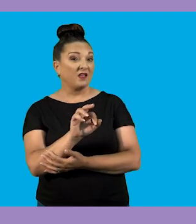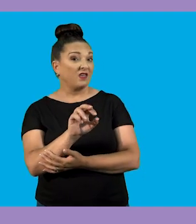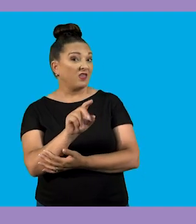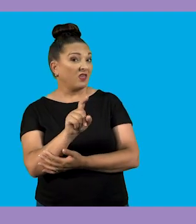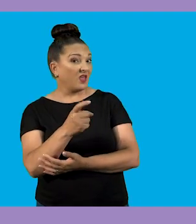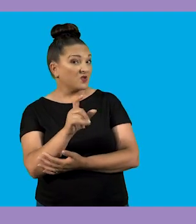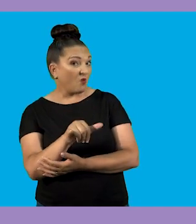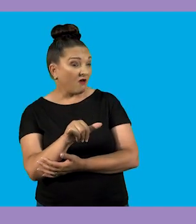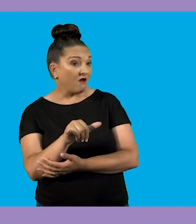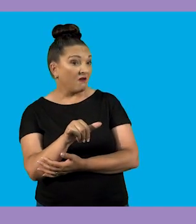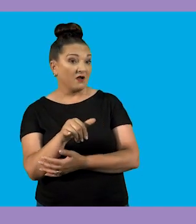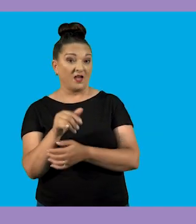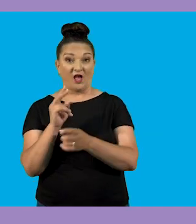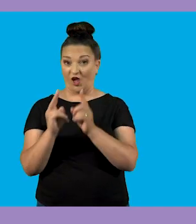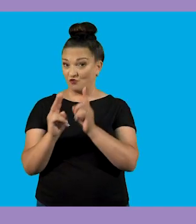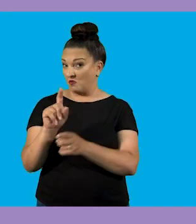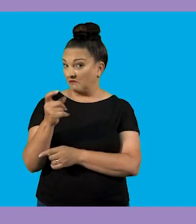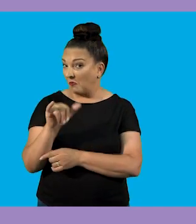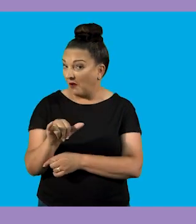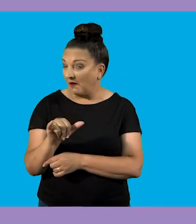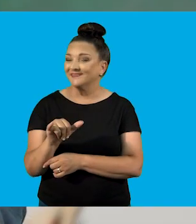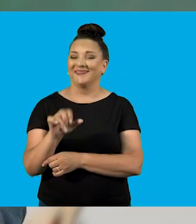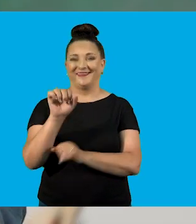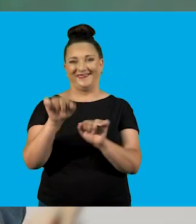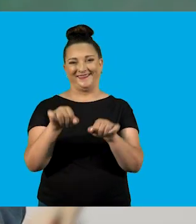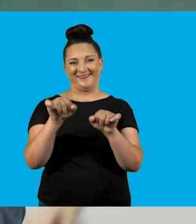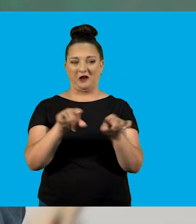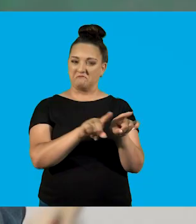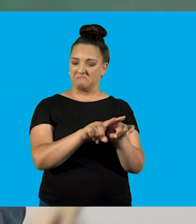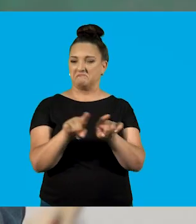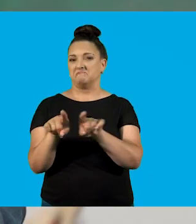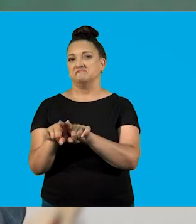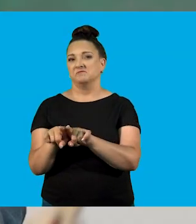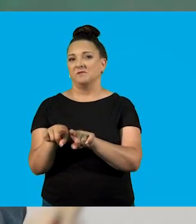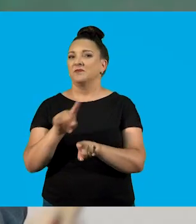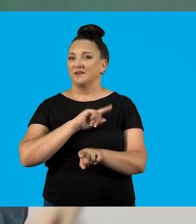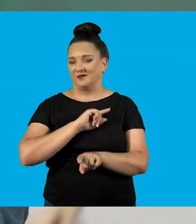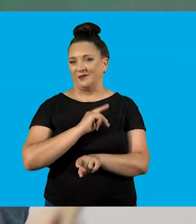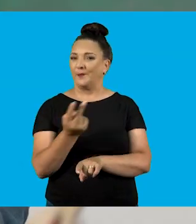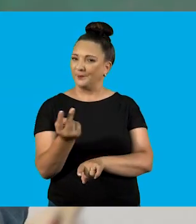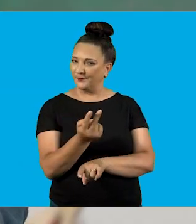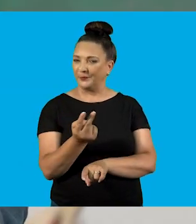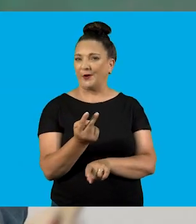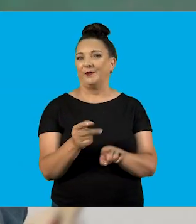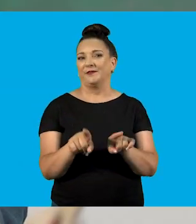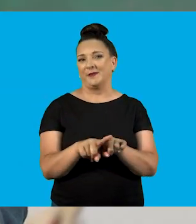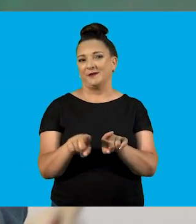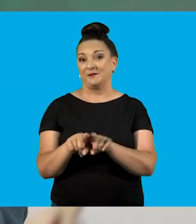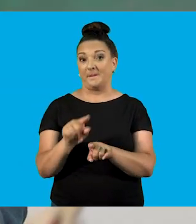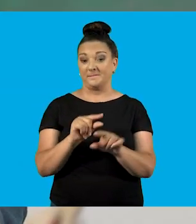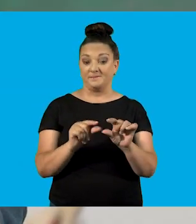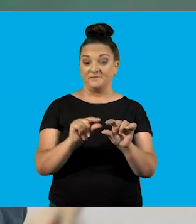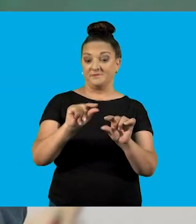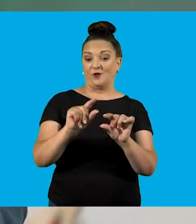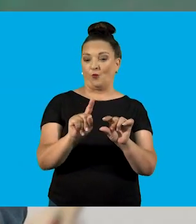and 12xy? Are they like terms? Yes, they are. Why? Because they both have x and y,